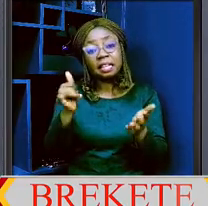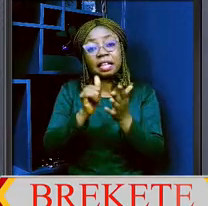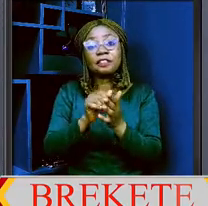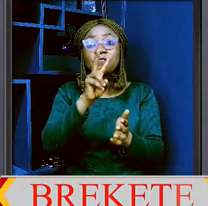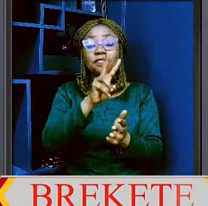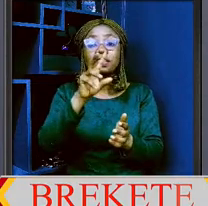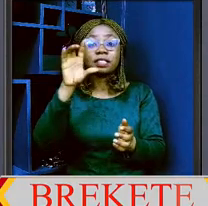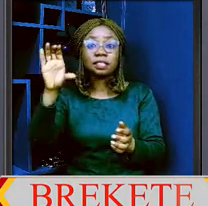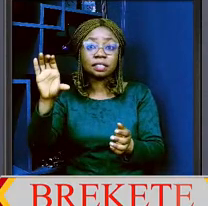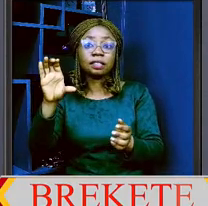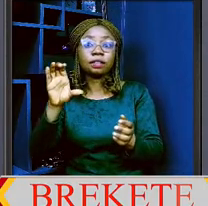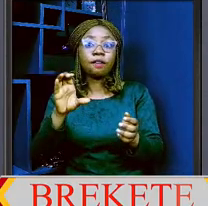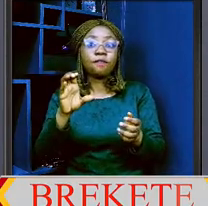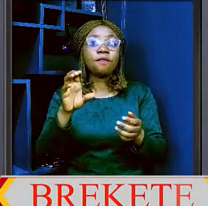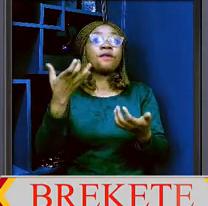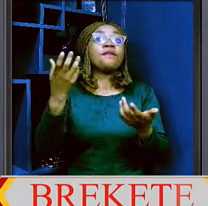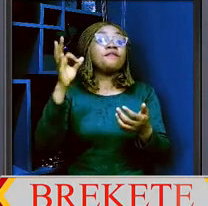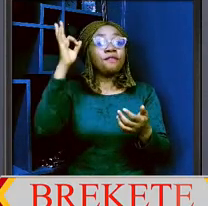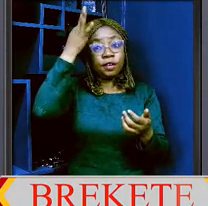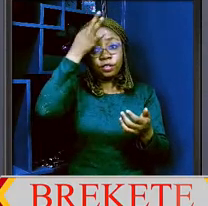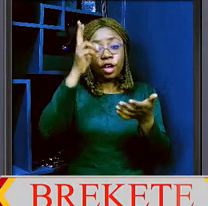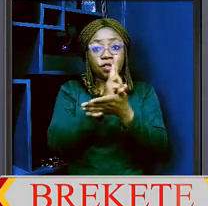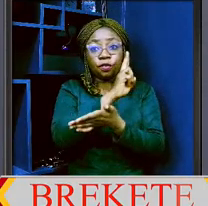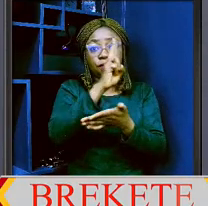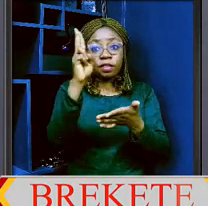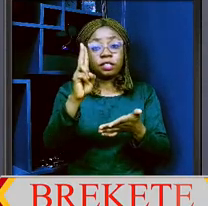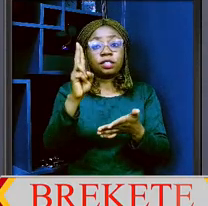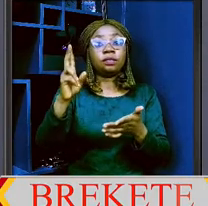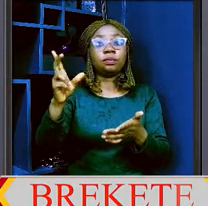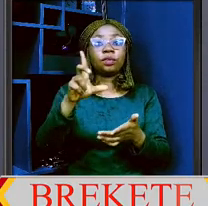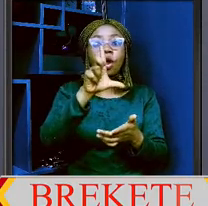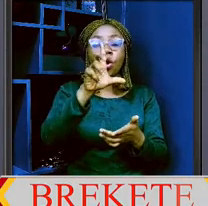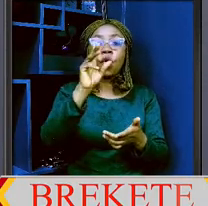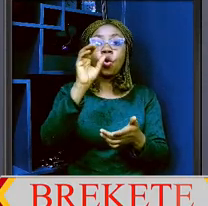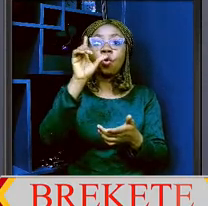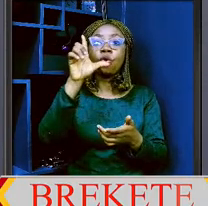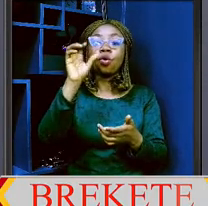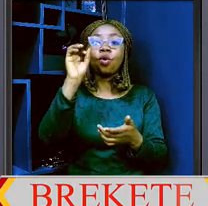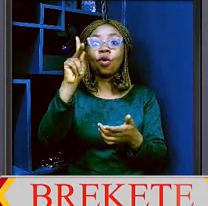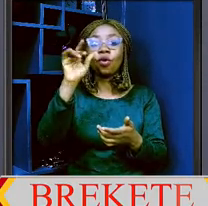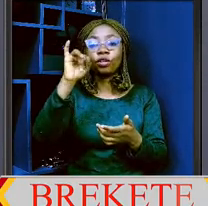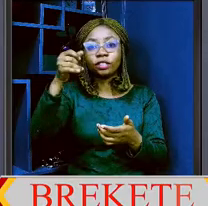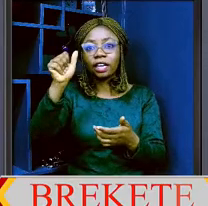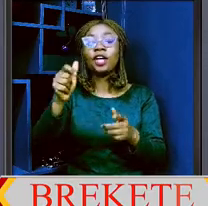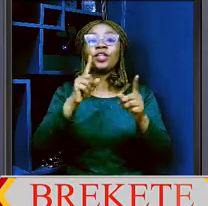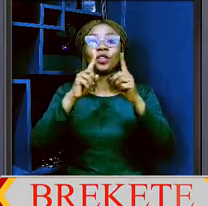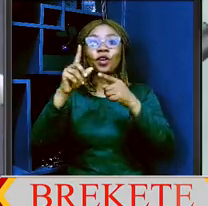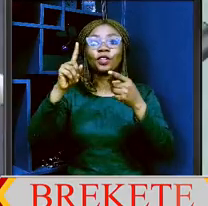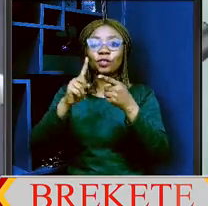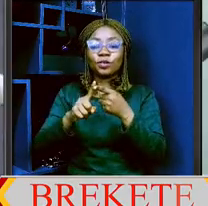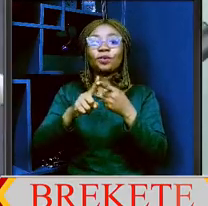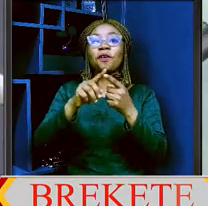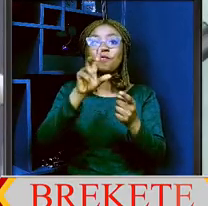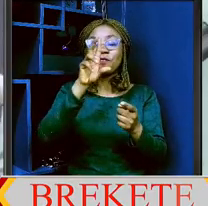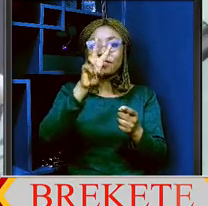Federal University loja talking to Vice Chancellor unilag oh no